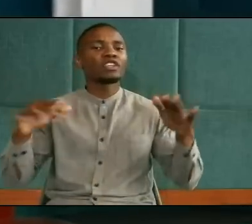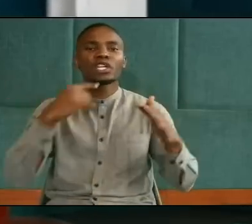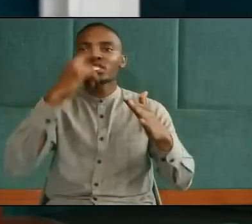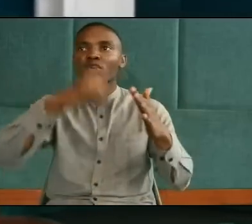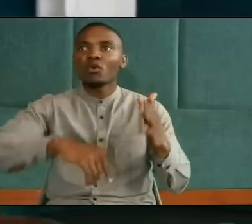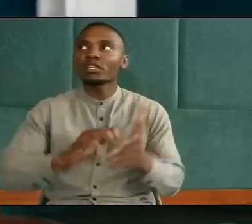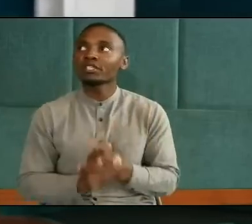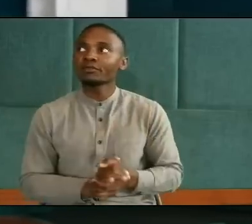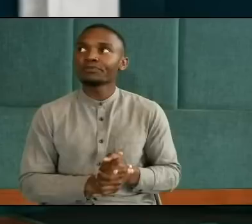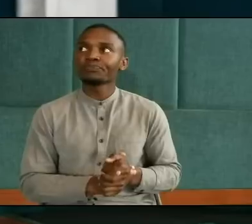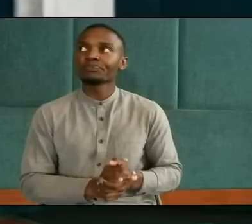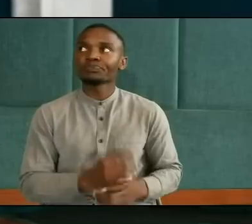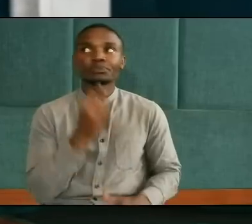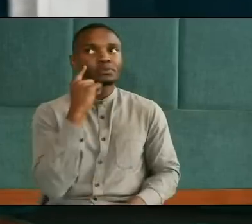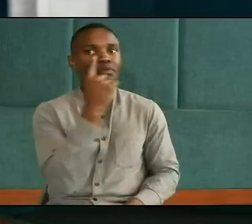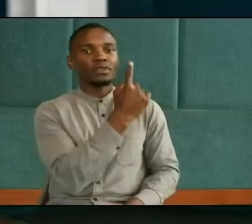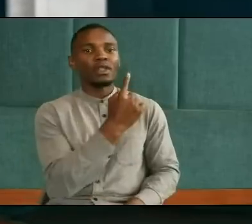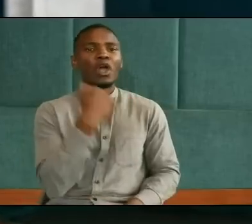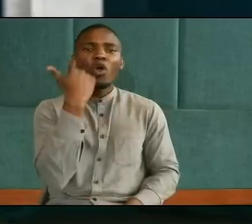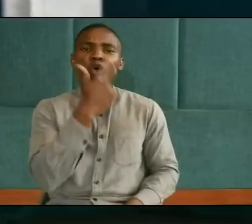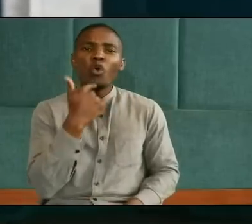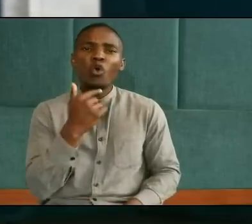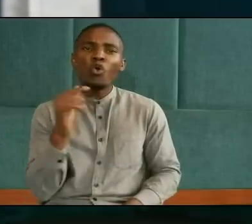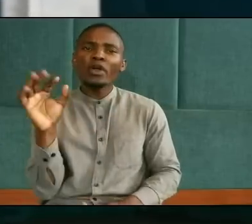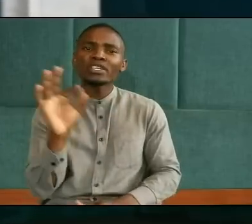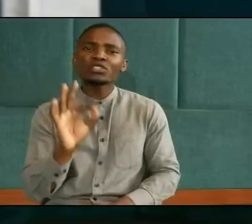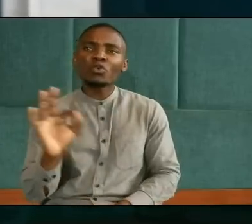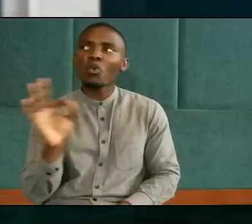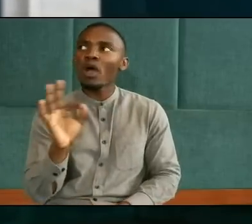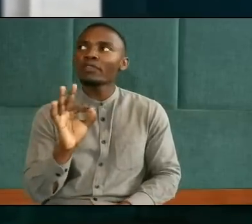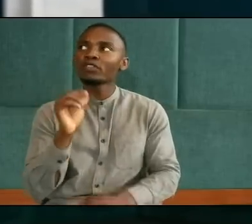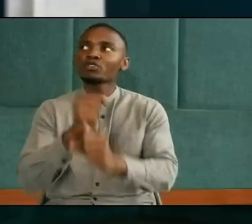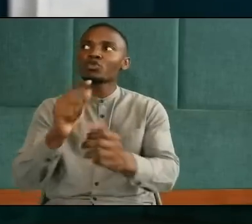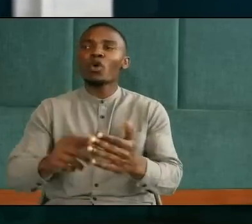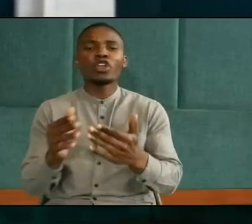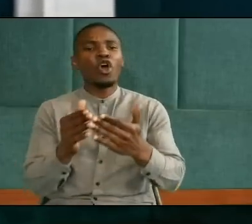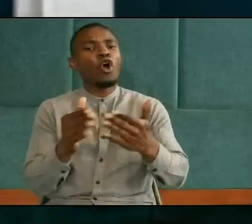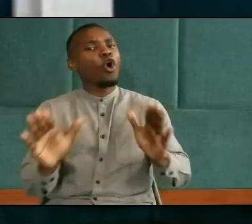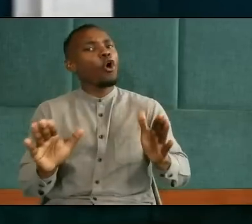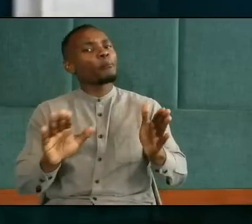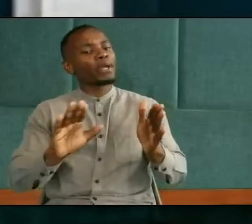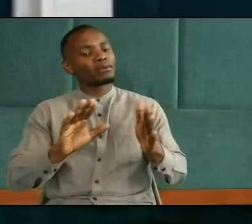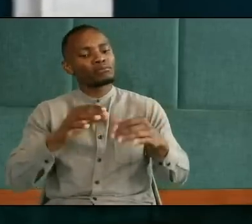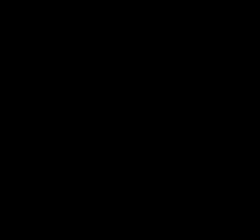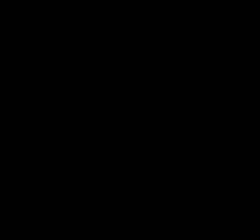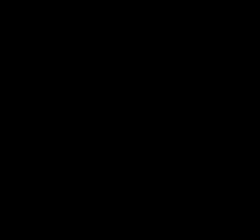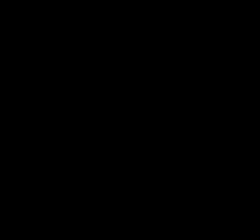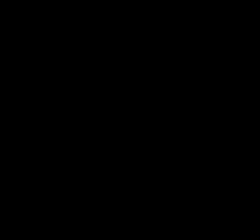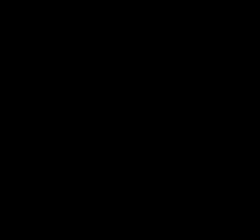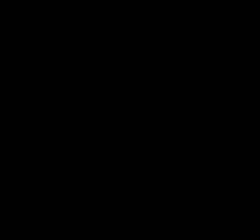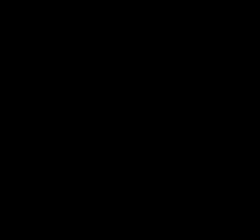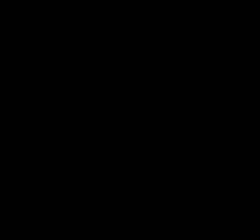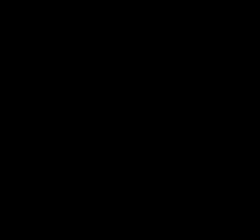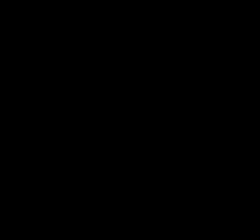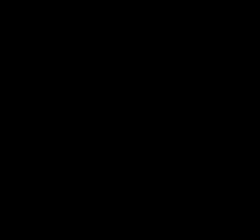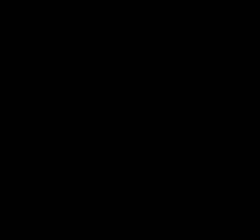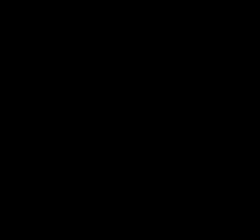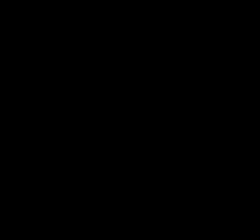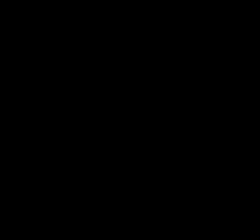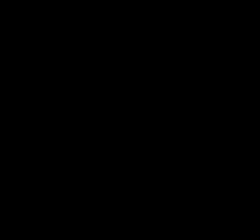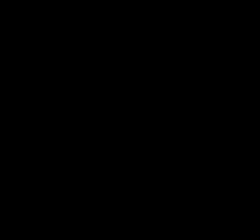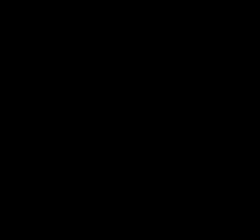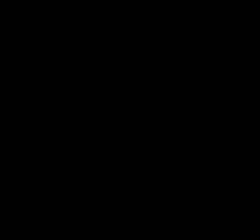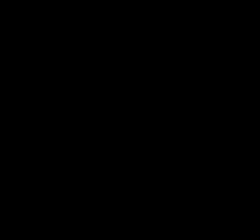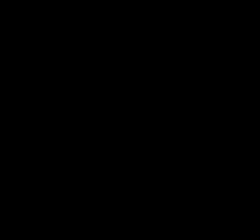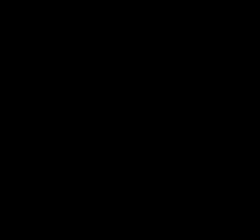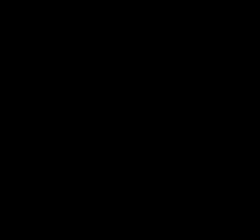loud voice? Help me read. Who is worthy to open the scroll and to do what? Loose